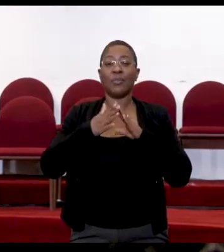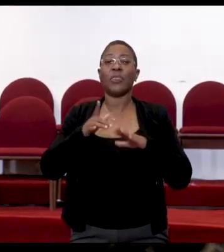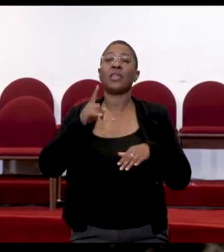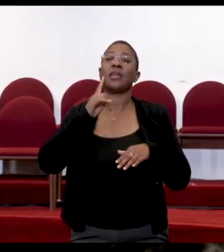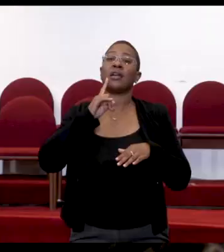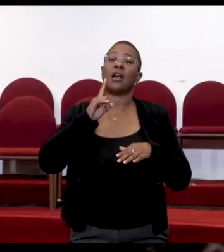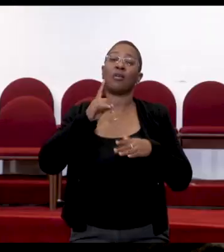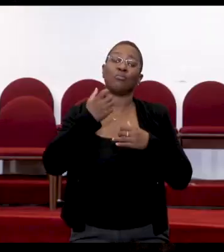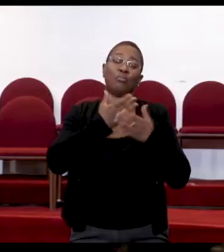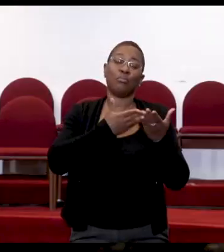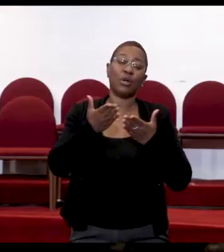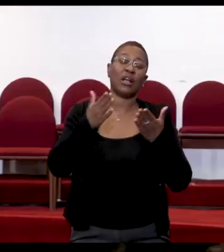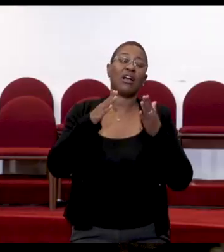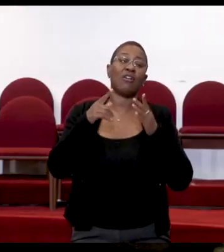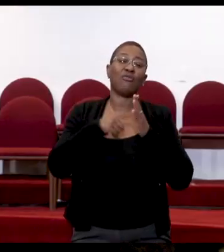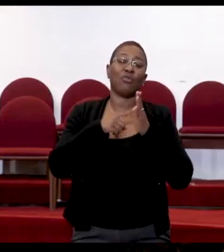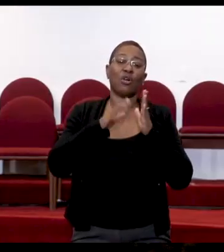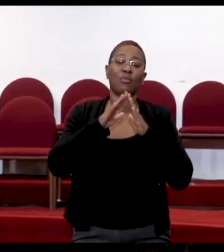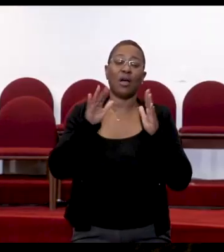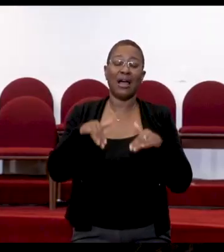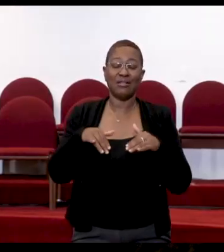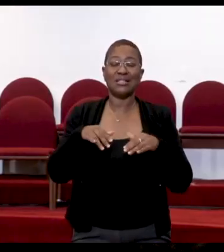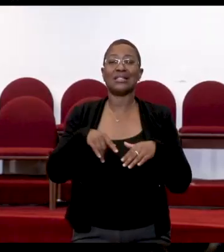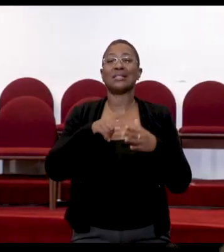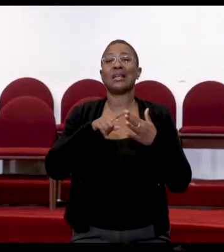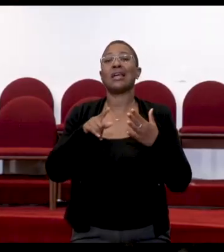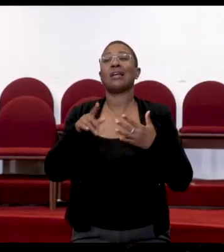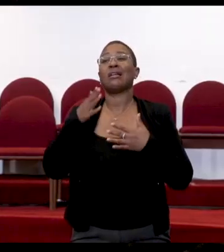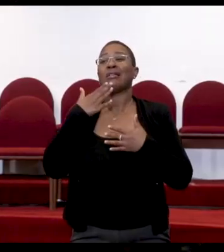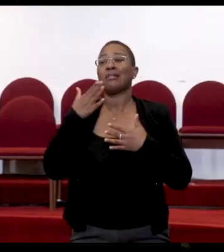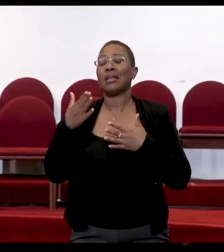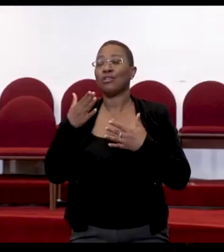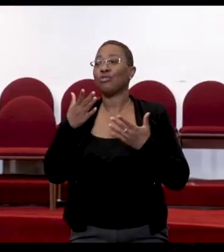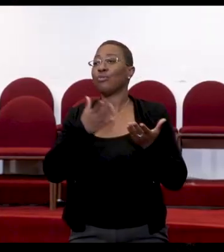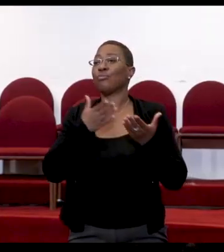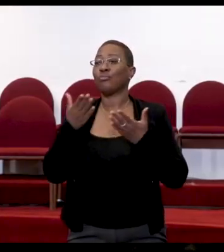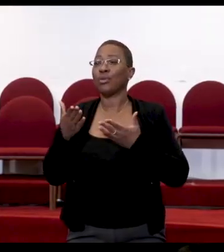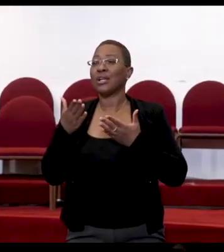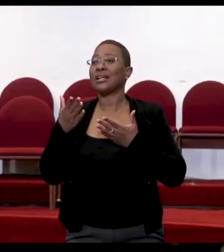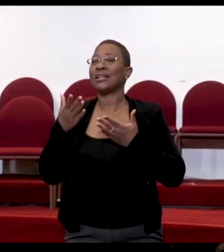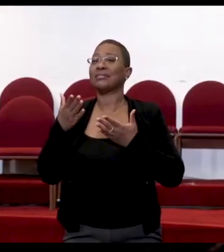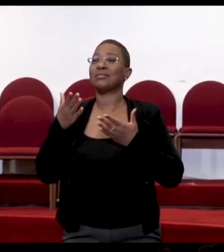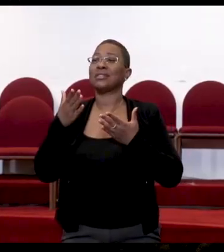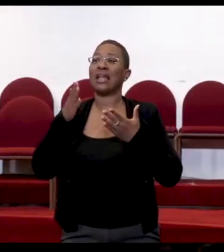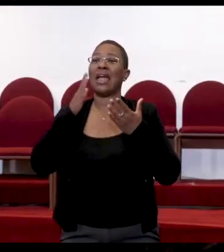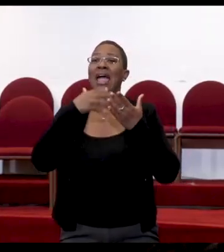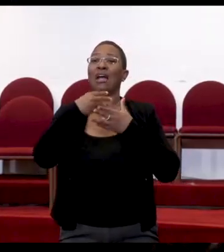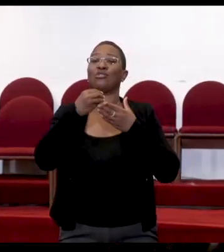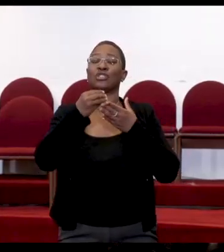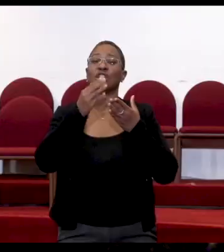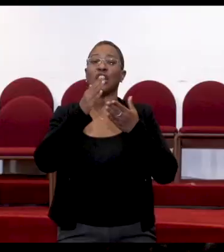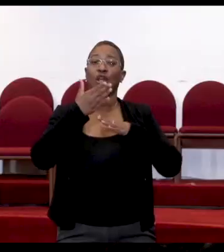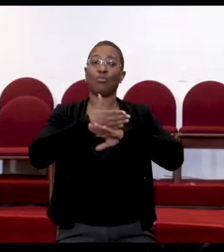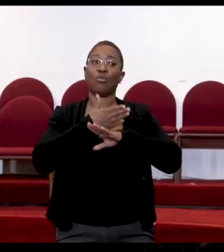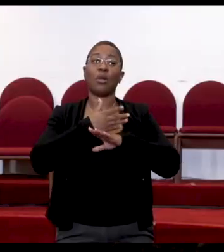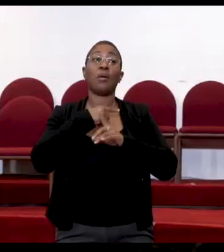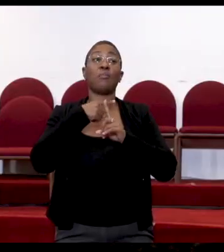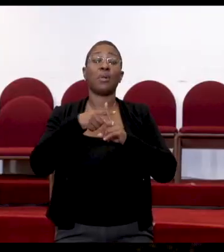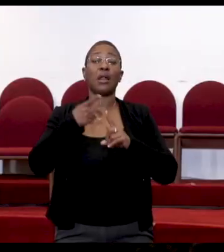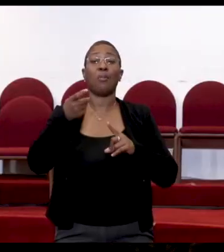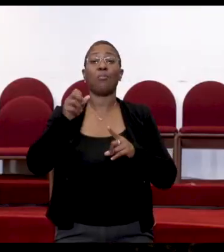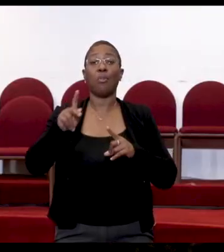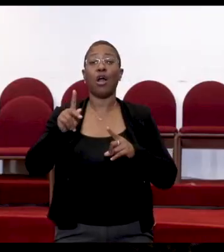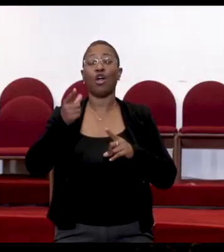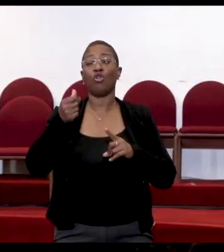Sessom, Mohammed on the business liaison, bringing facade improvement, and then also working with our Park Grove